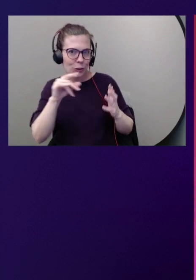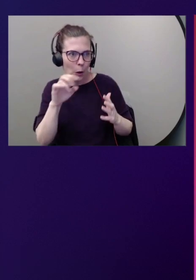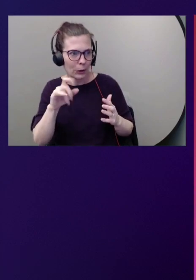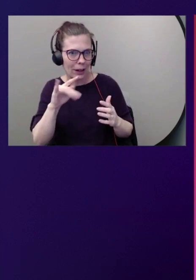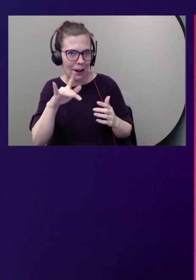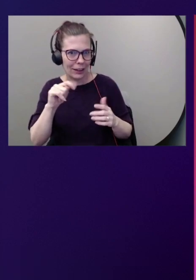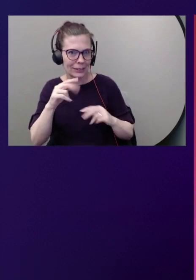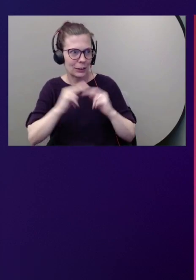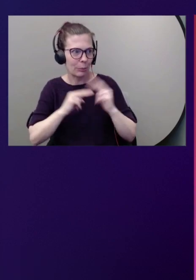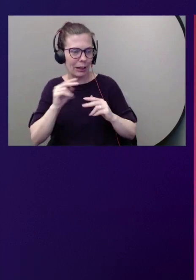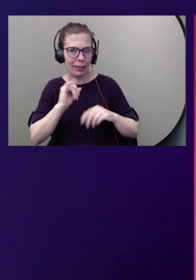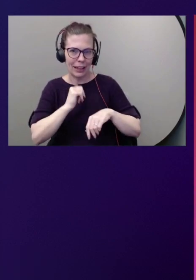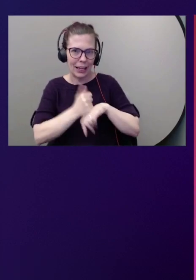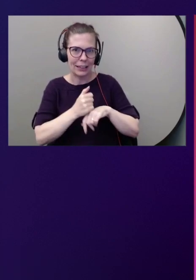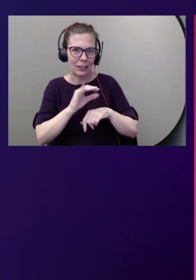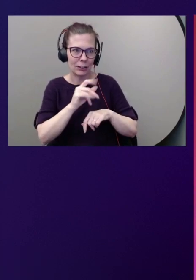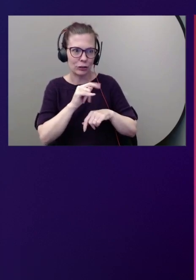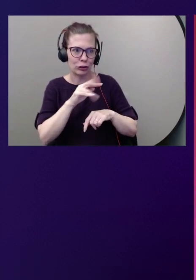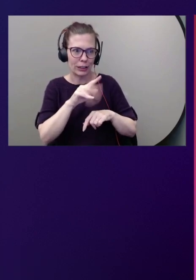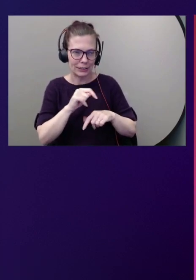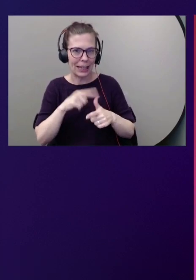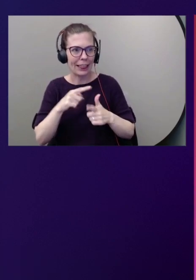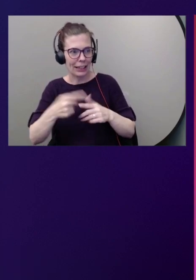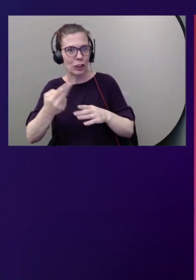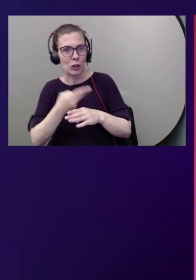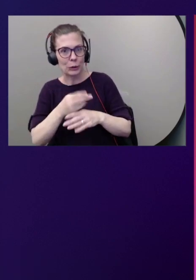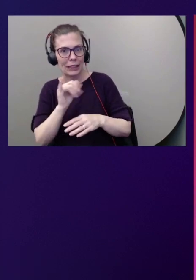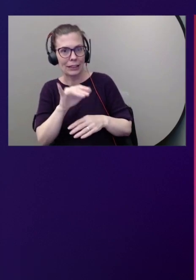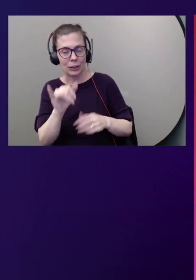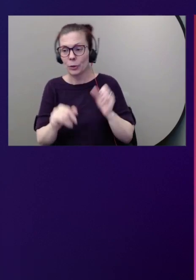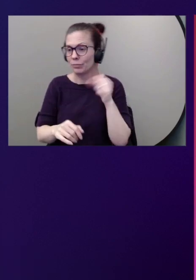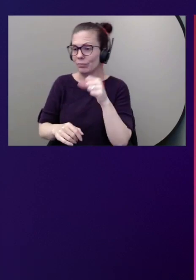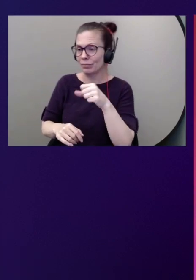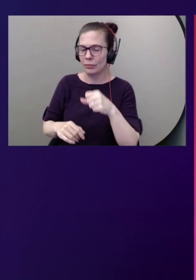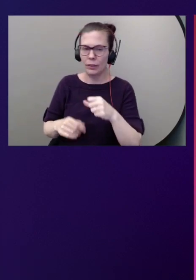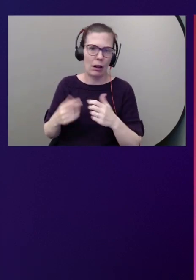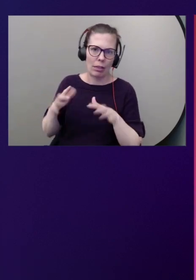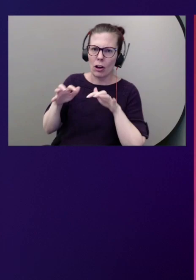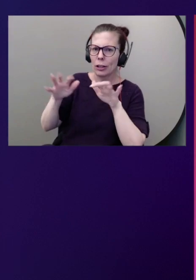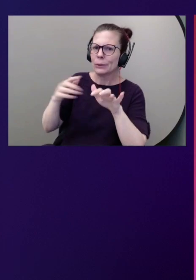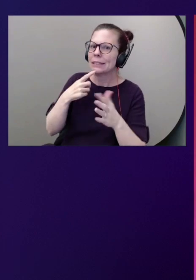Code Catalyst to use the construct. That's Yeah, it. exactly. I know the audience is saying, show me